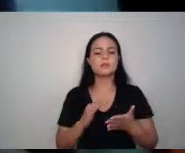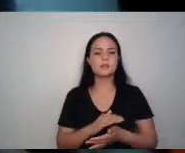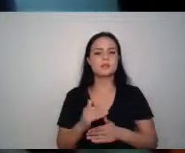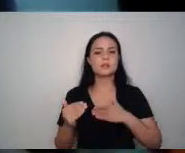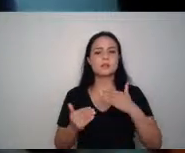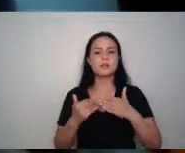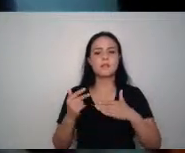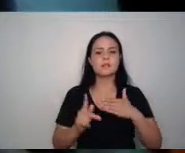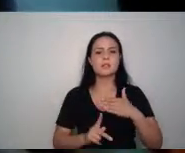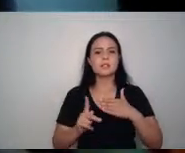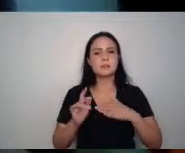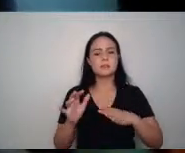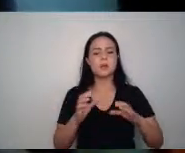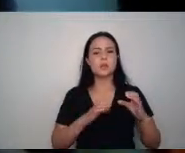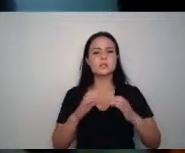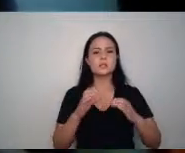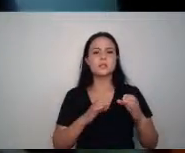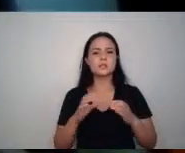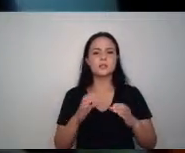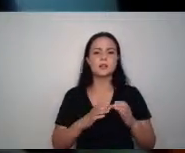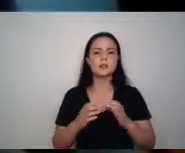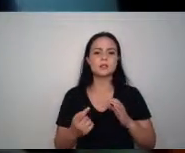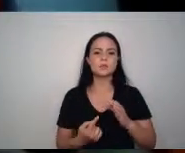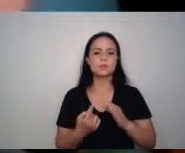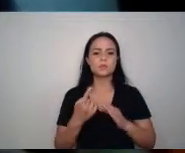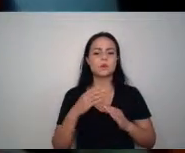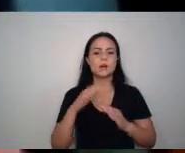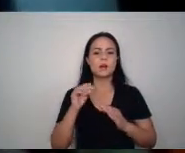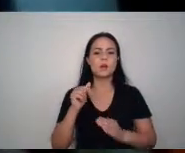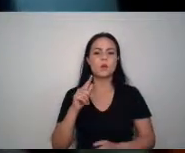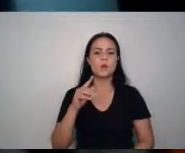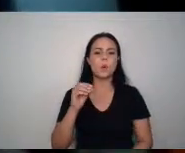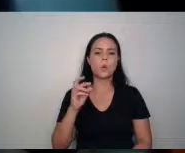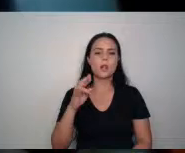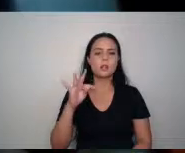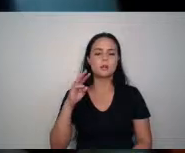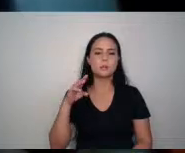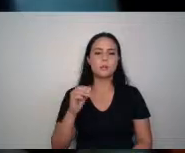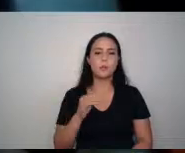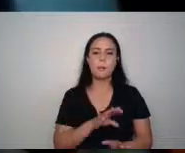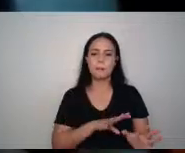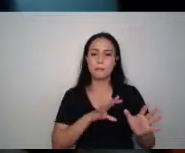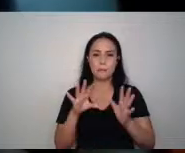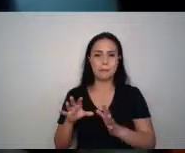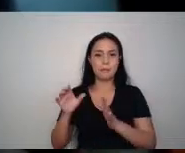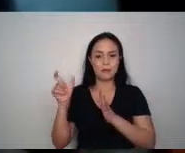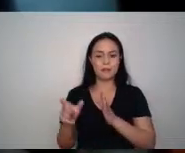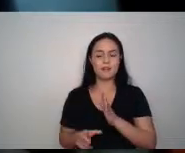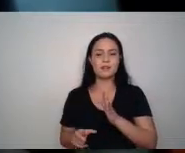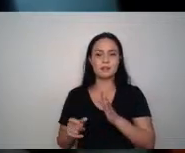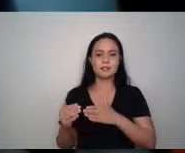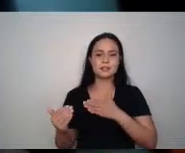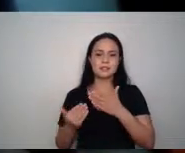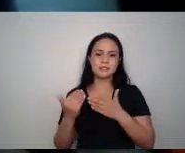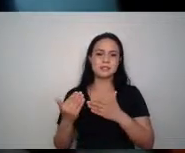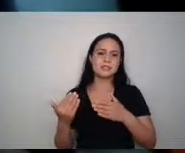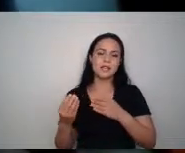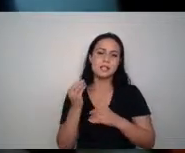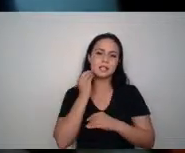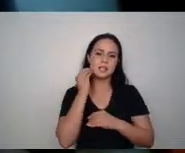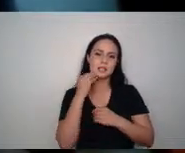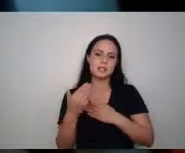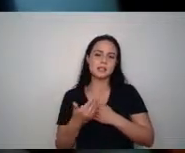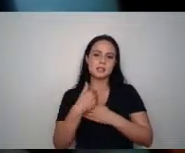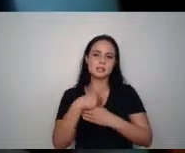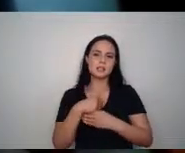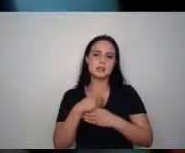management, in the sense that work is even more and more coordinated by algorithms, and a lot